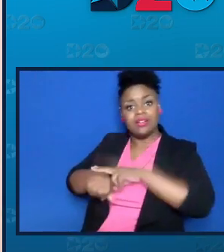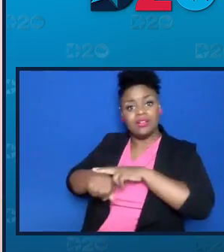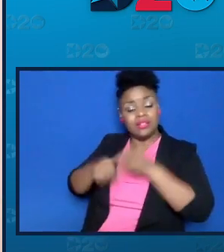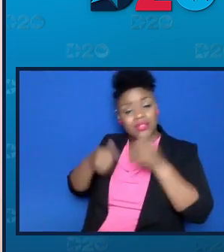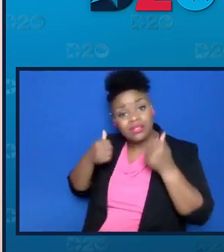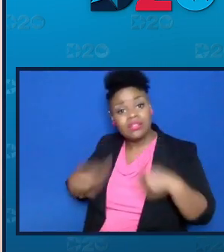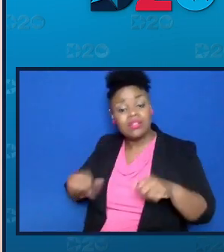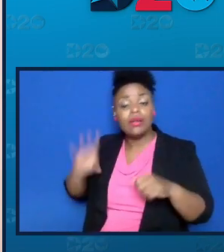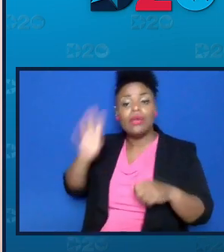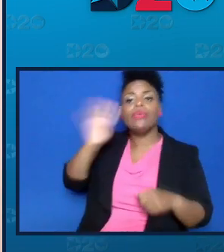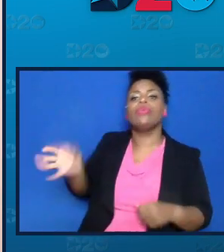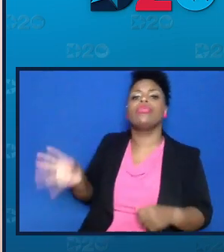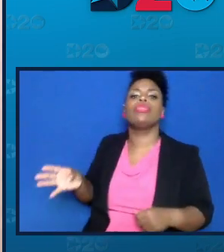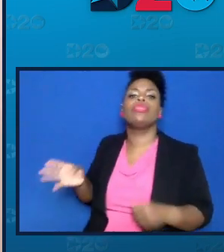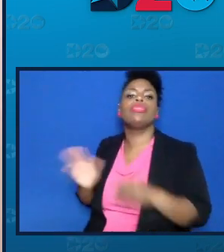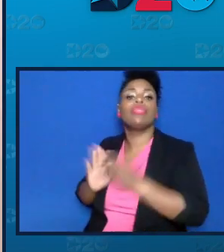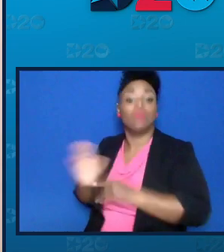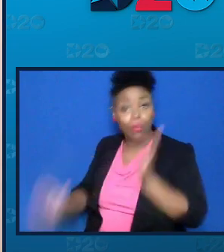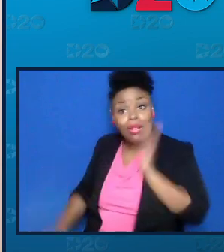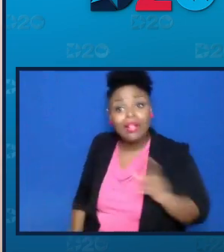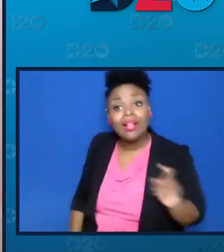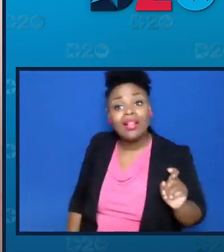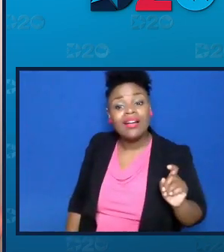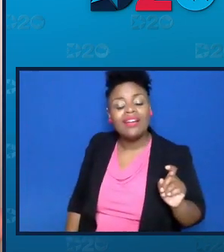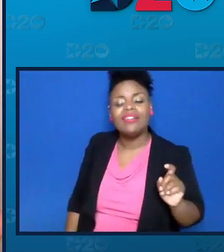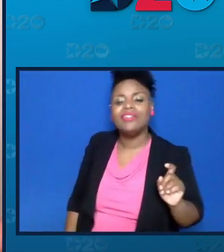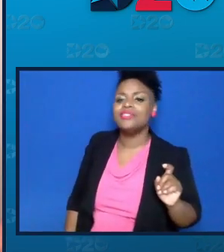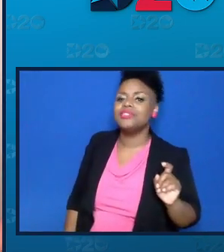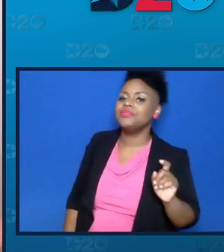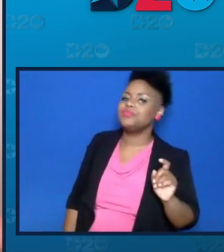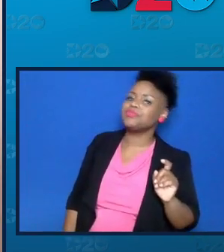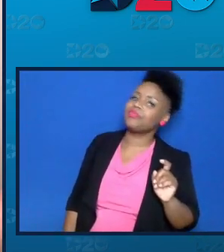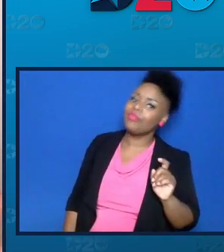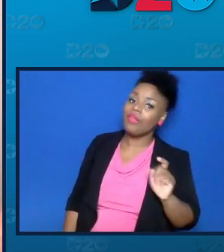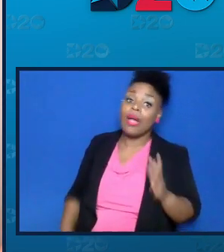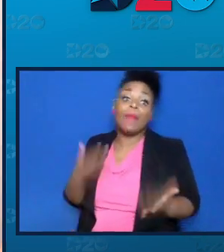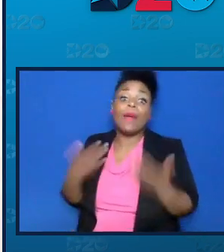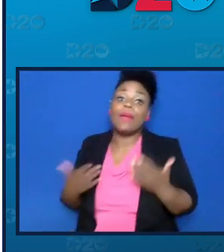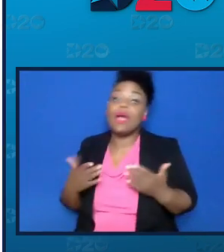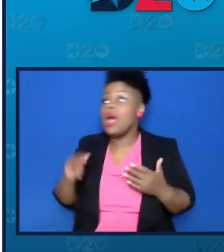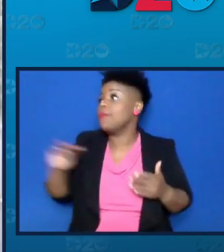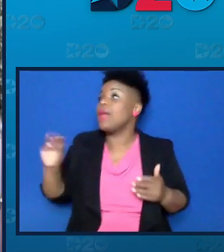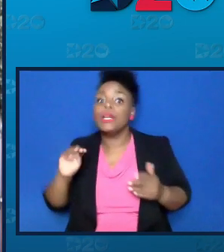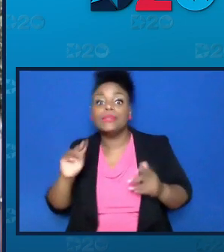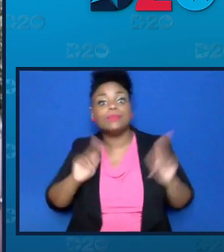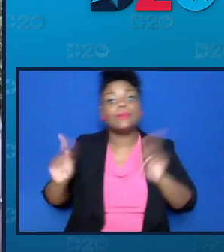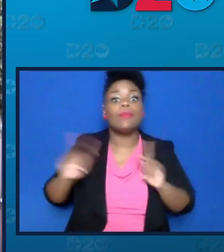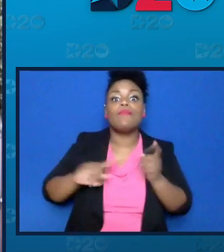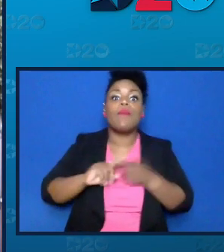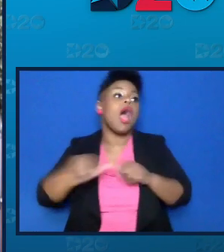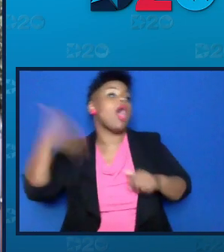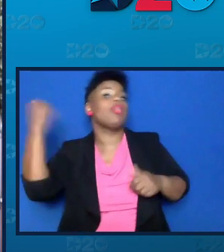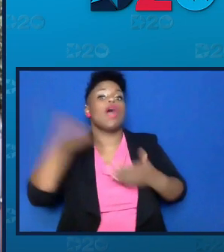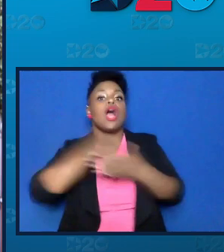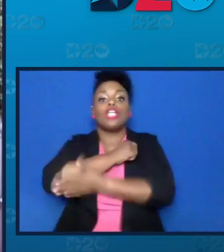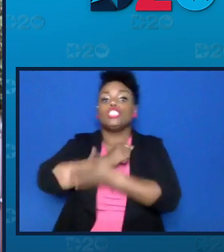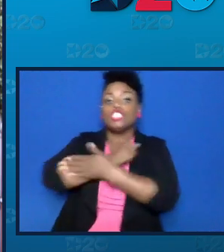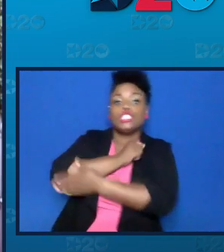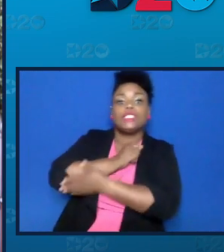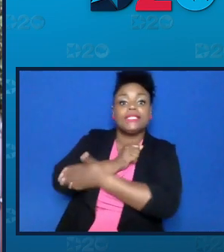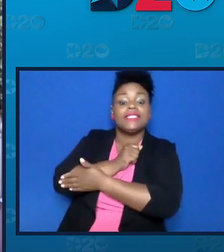Will they be counterfeited maybe by the millions by foreign powers? Let me put this in my own